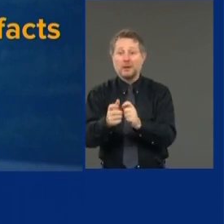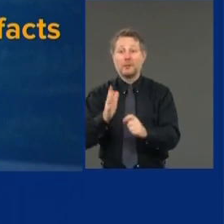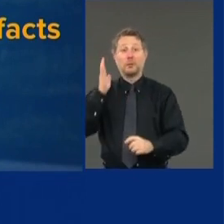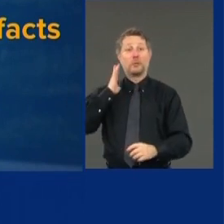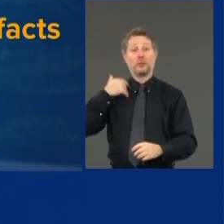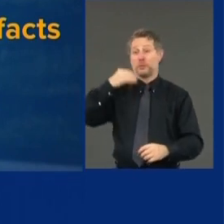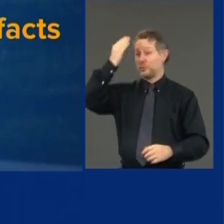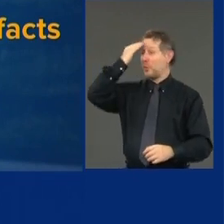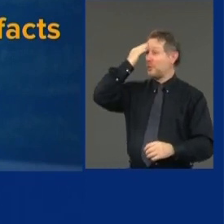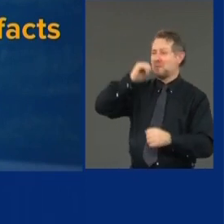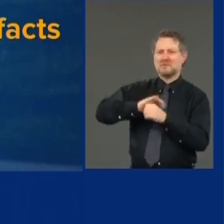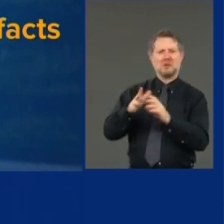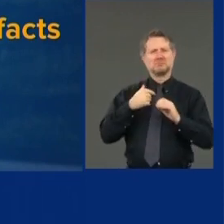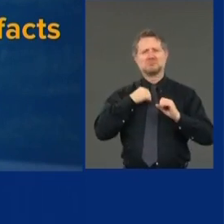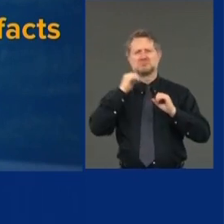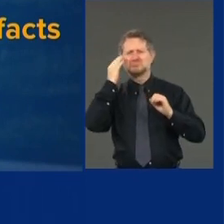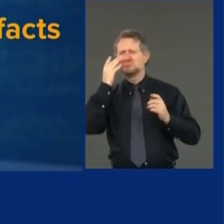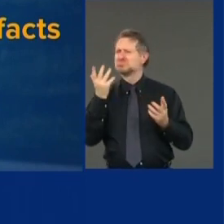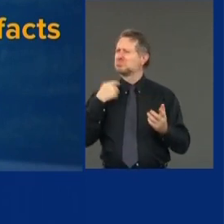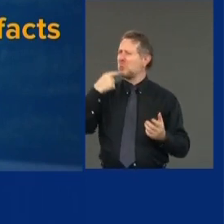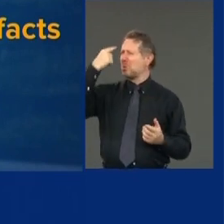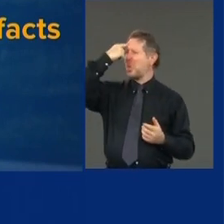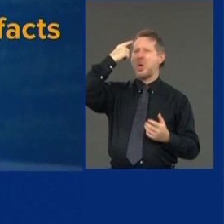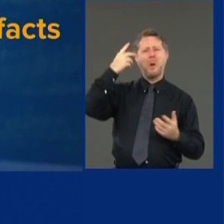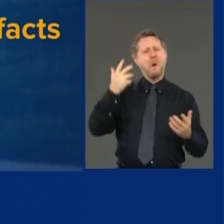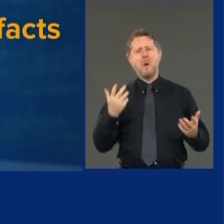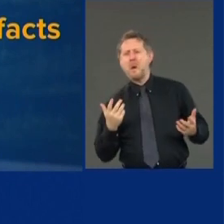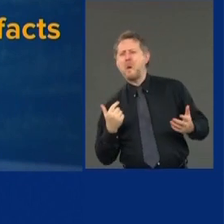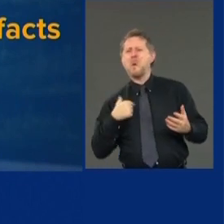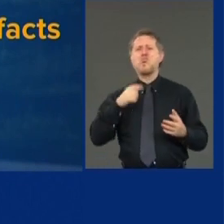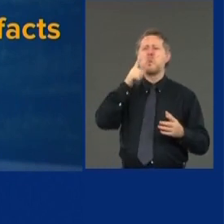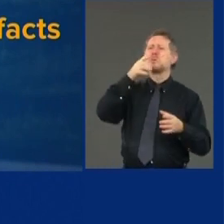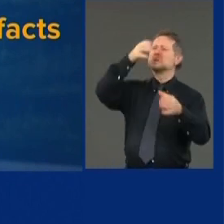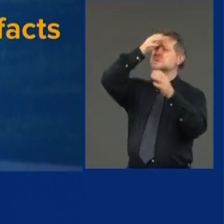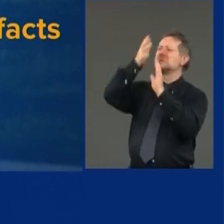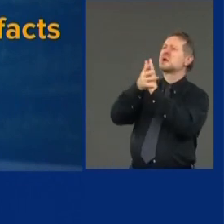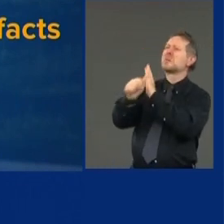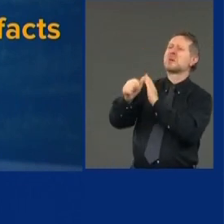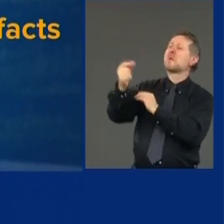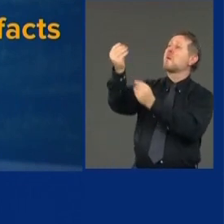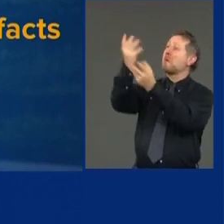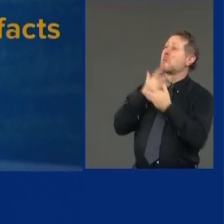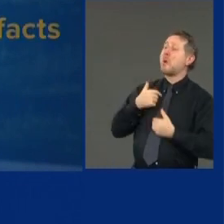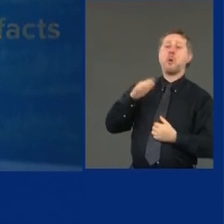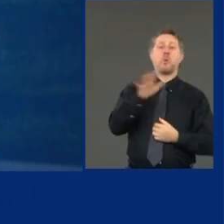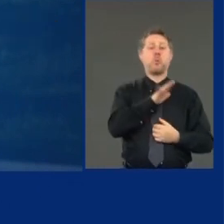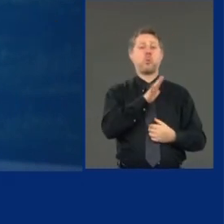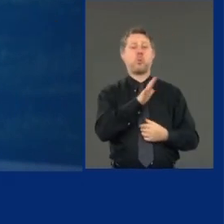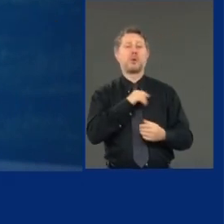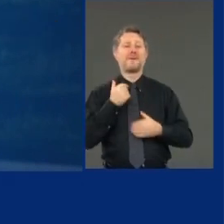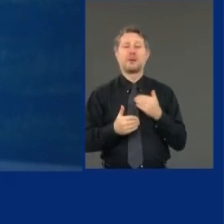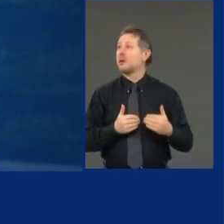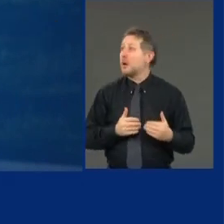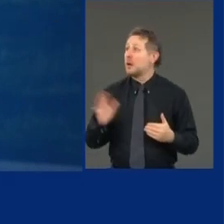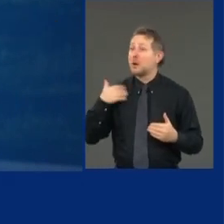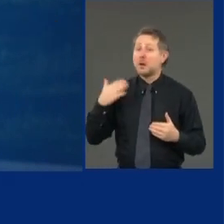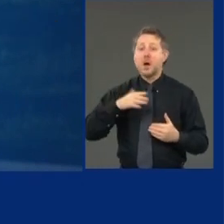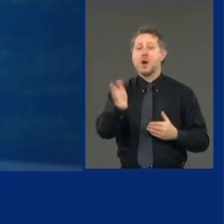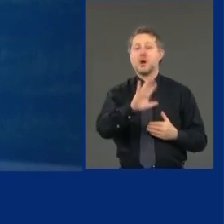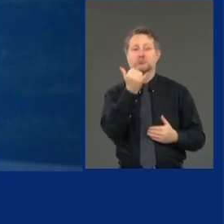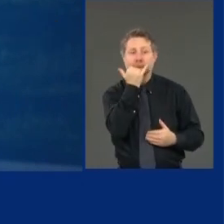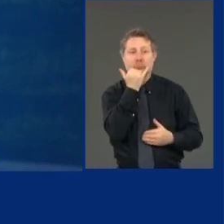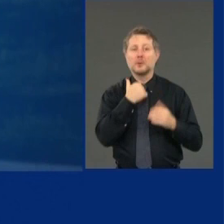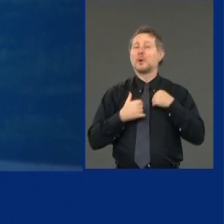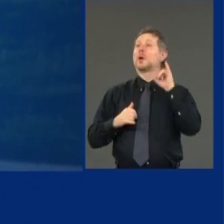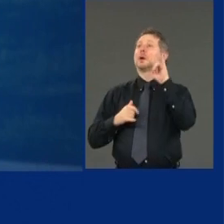certain assumptions that quote-unquote experts made, and those facts change from